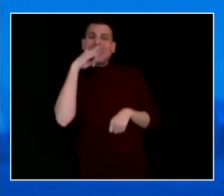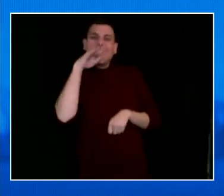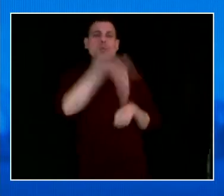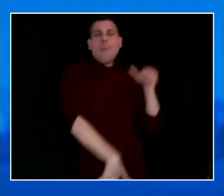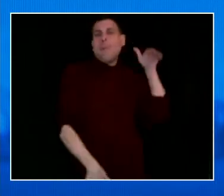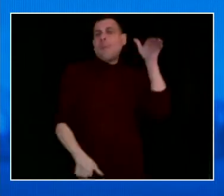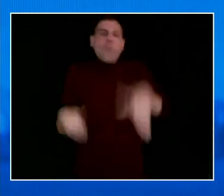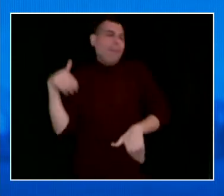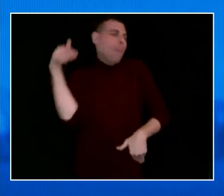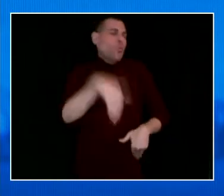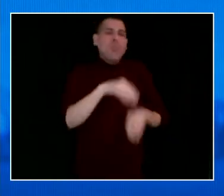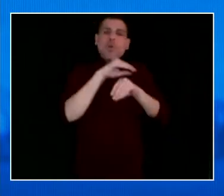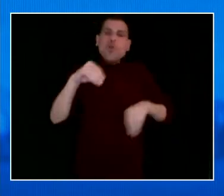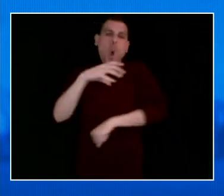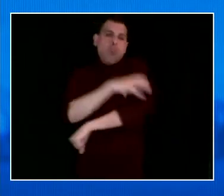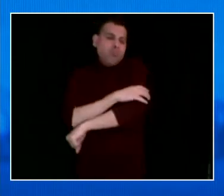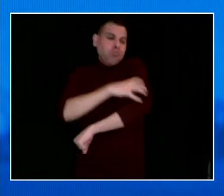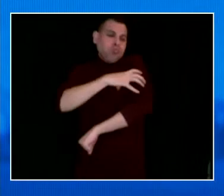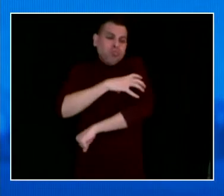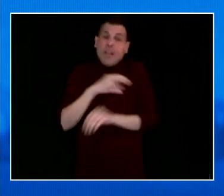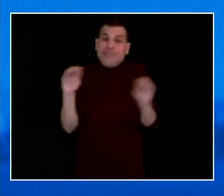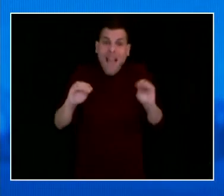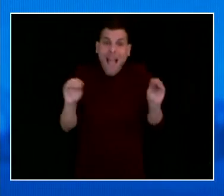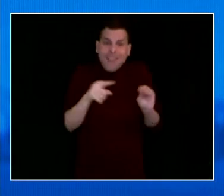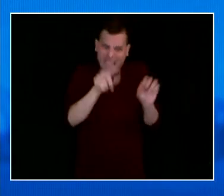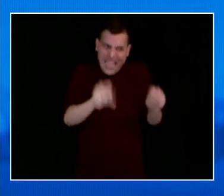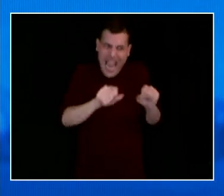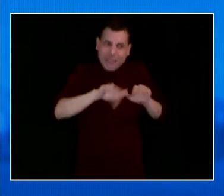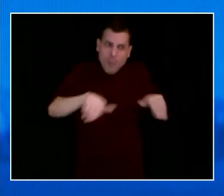job, Sue, wherever you are, for what you're doing with our parks.